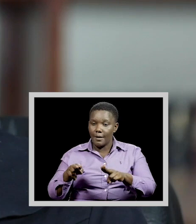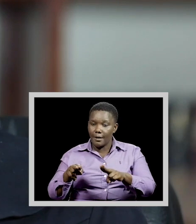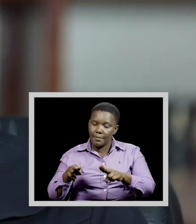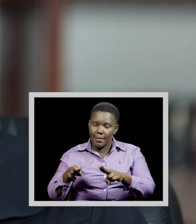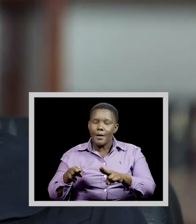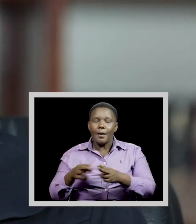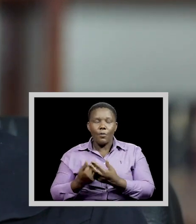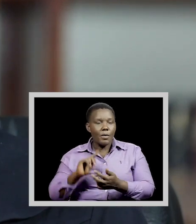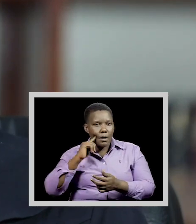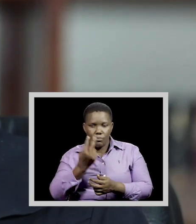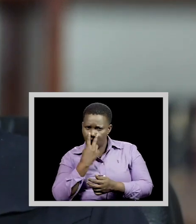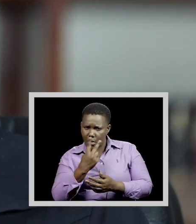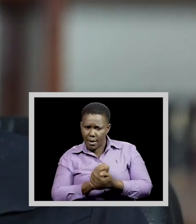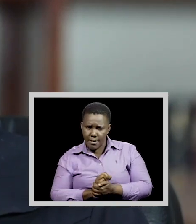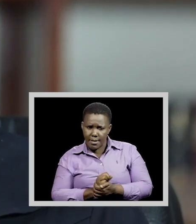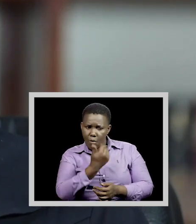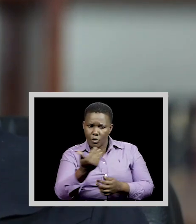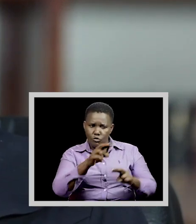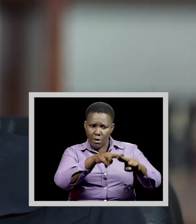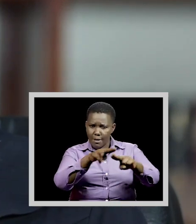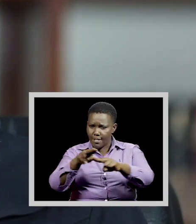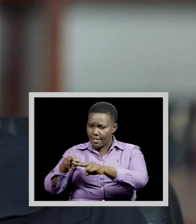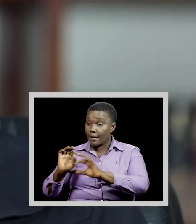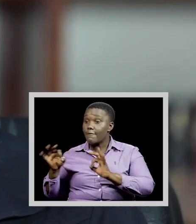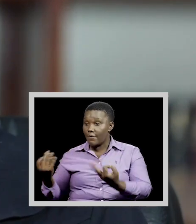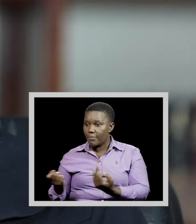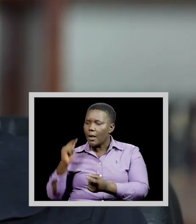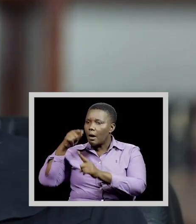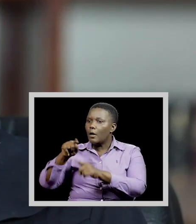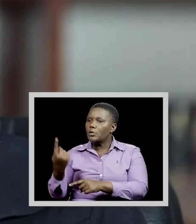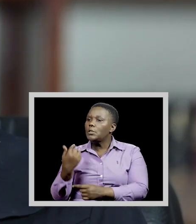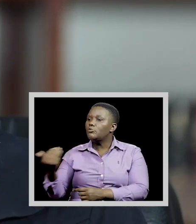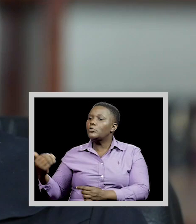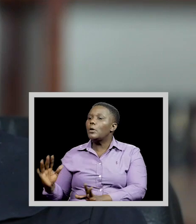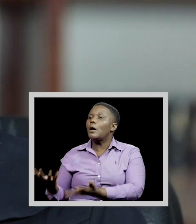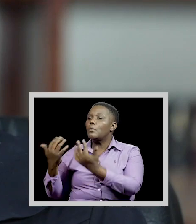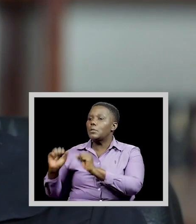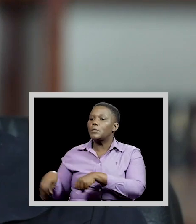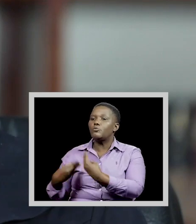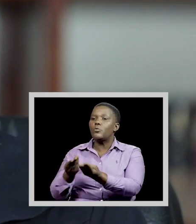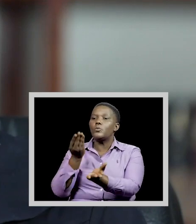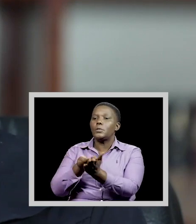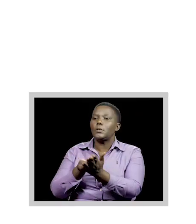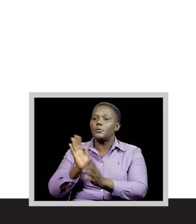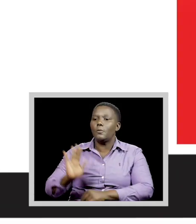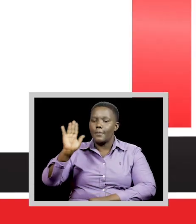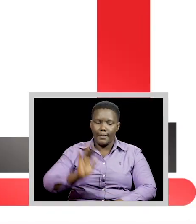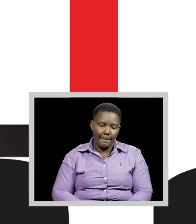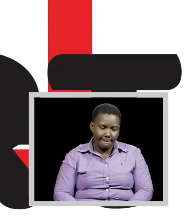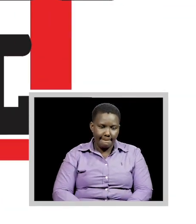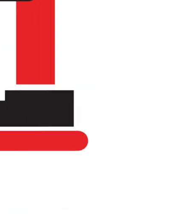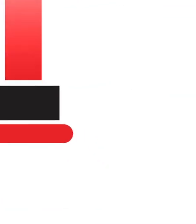alter the sitting arrangement to facilitate the giving of evidence of the child witness.